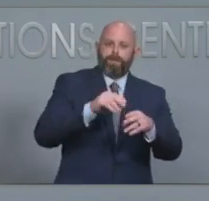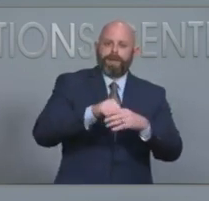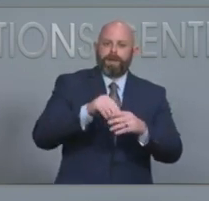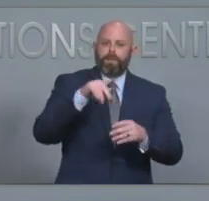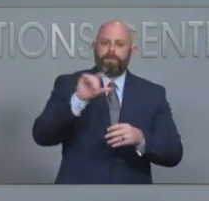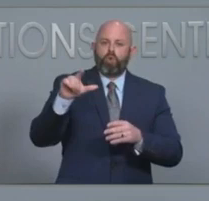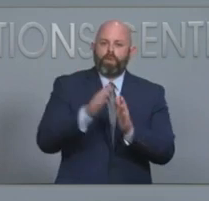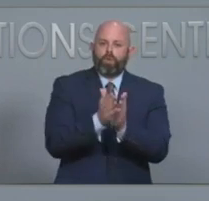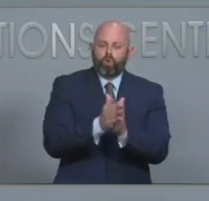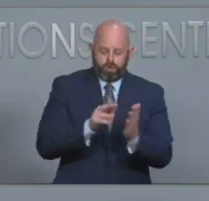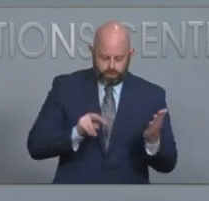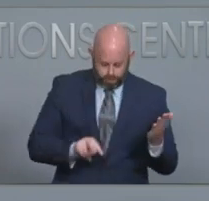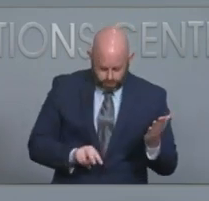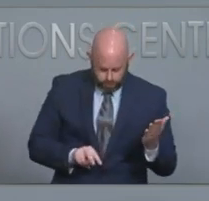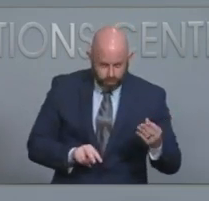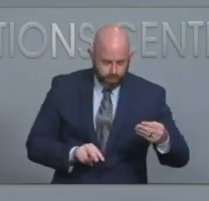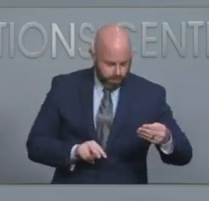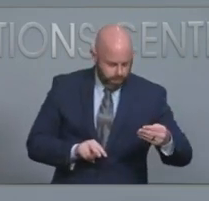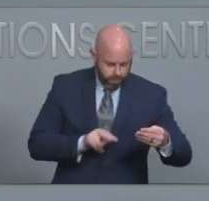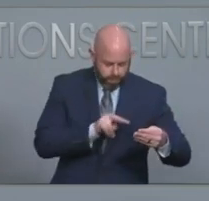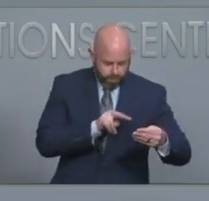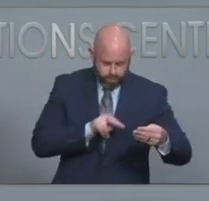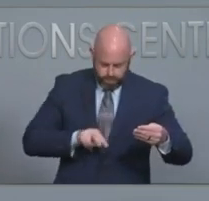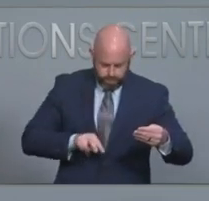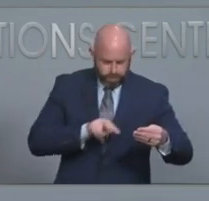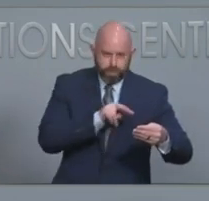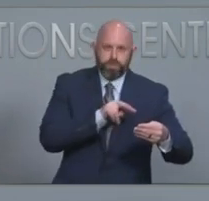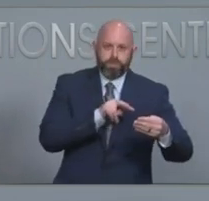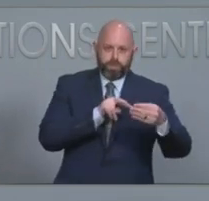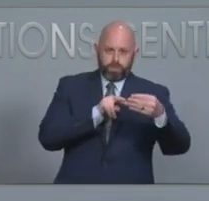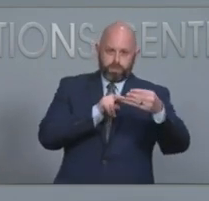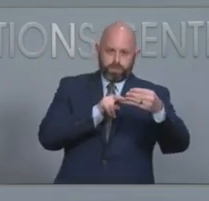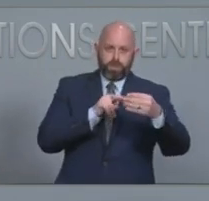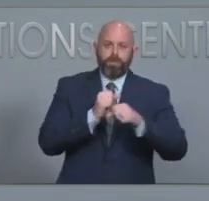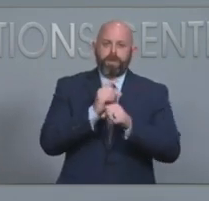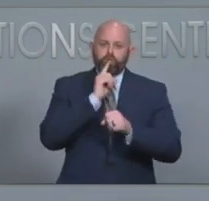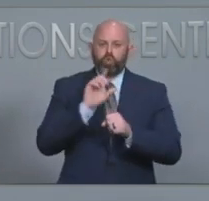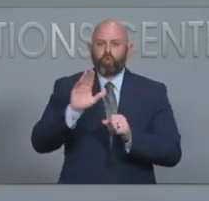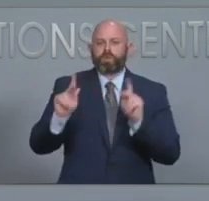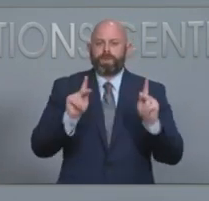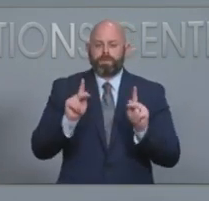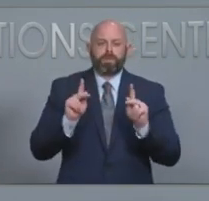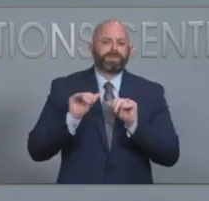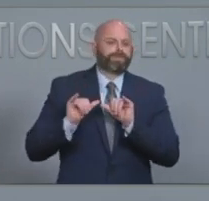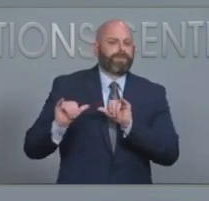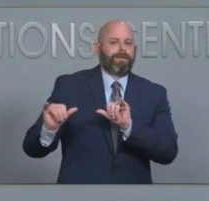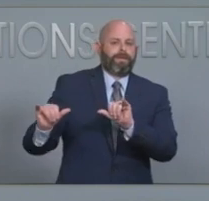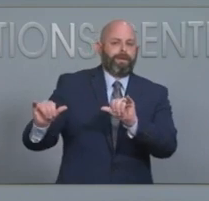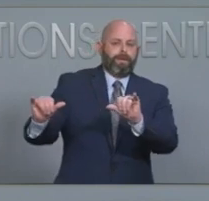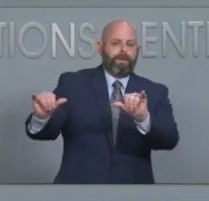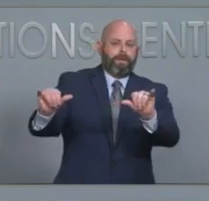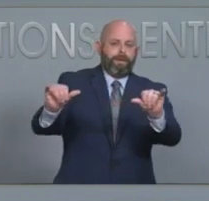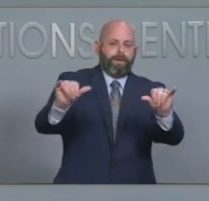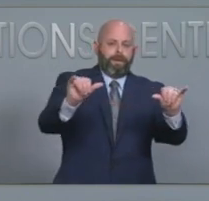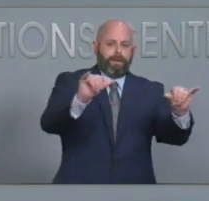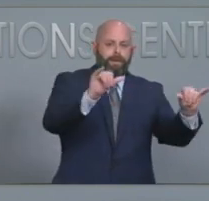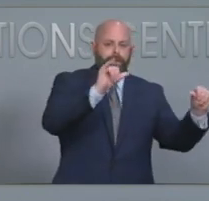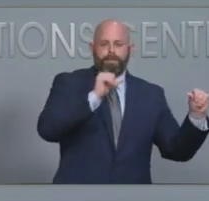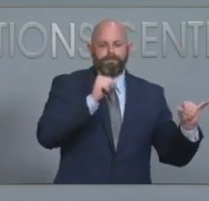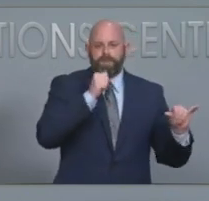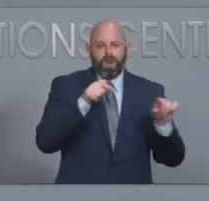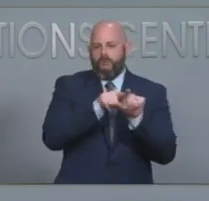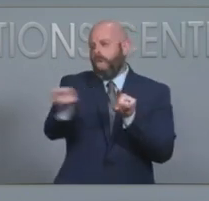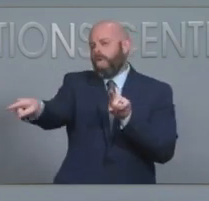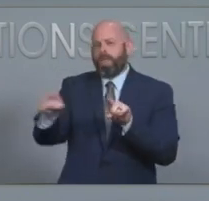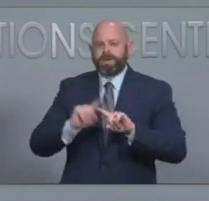on the registration records. So what the rules do is to make sure that those officials are following the same processes. We believe